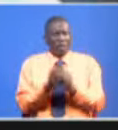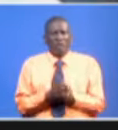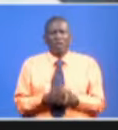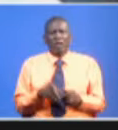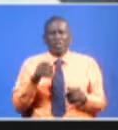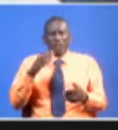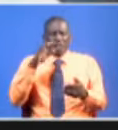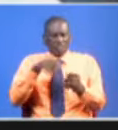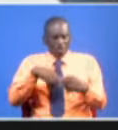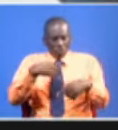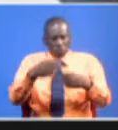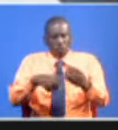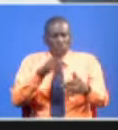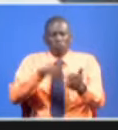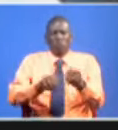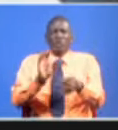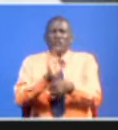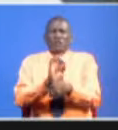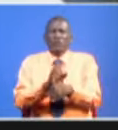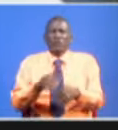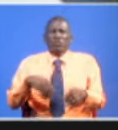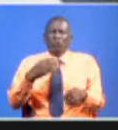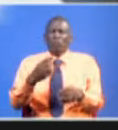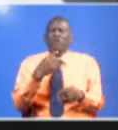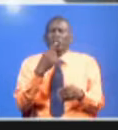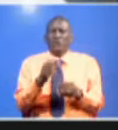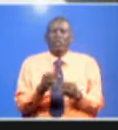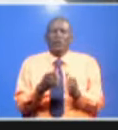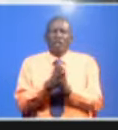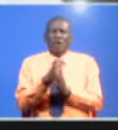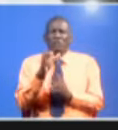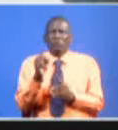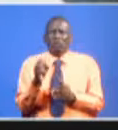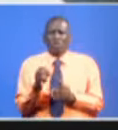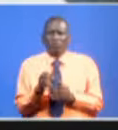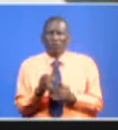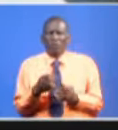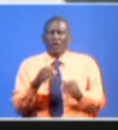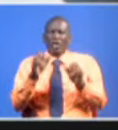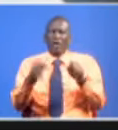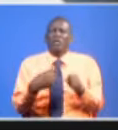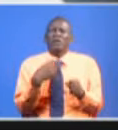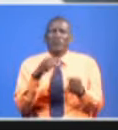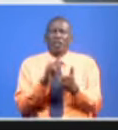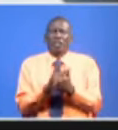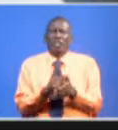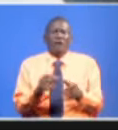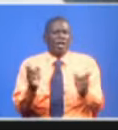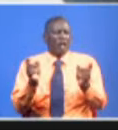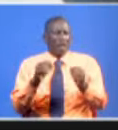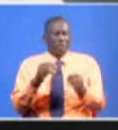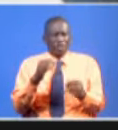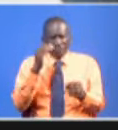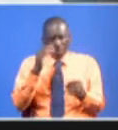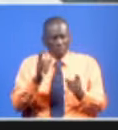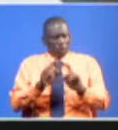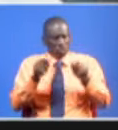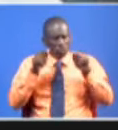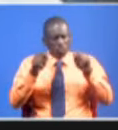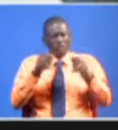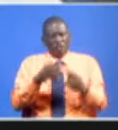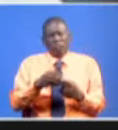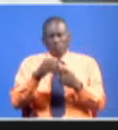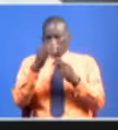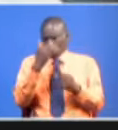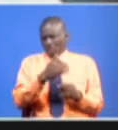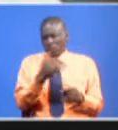in keeping with what the church should always have done. And so I would say I don't think I would accuse, especially the